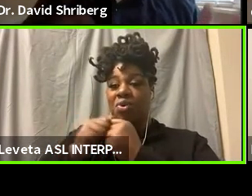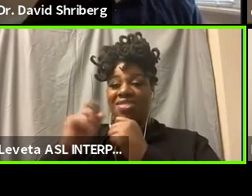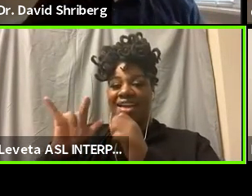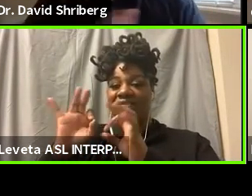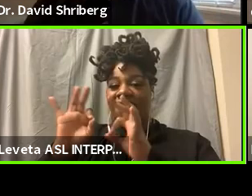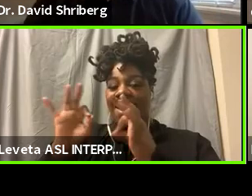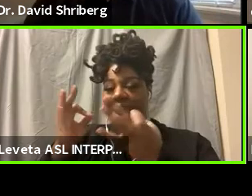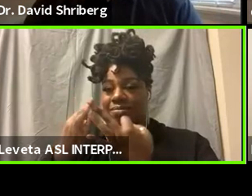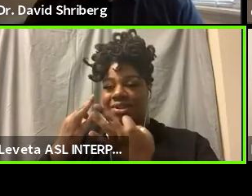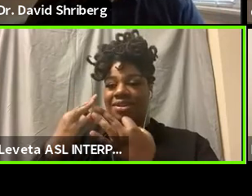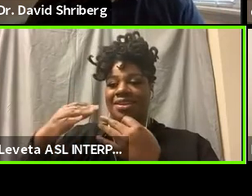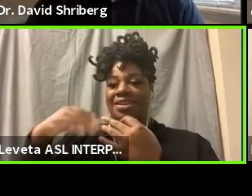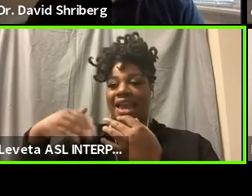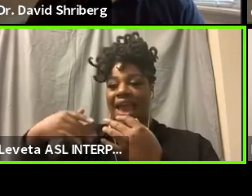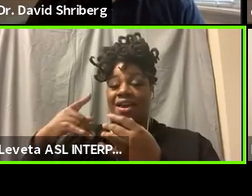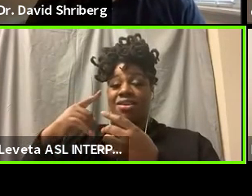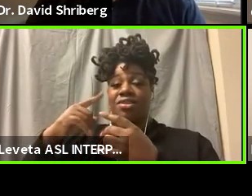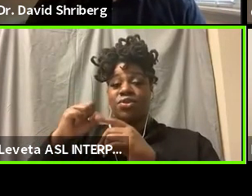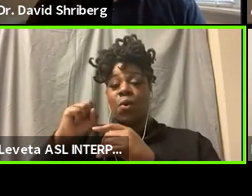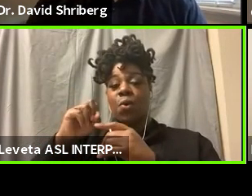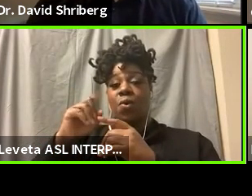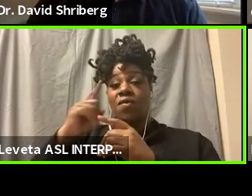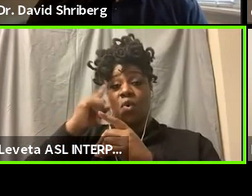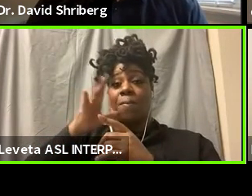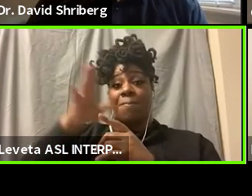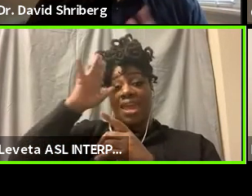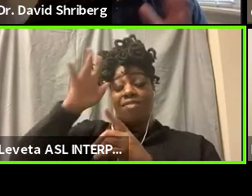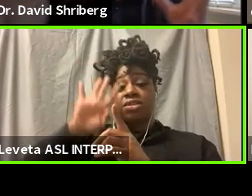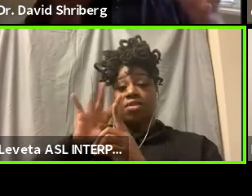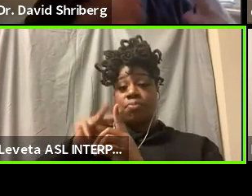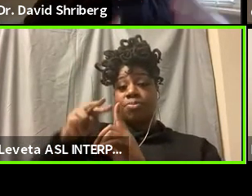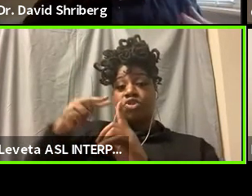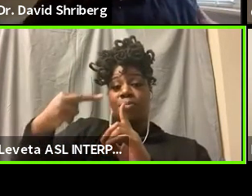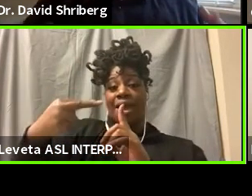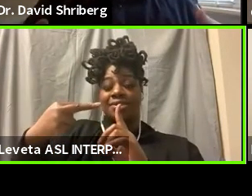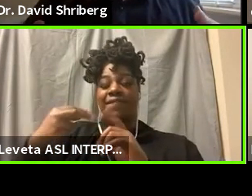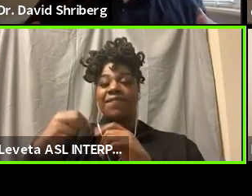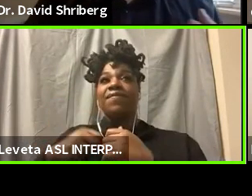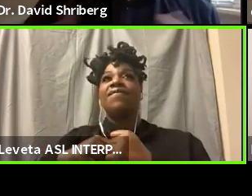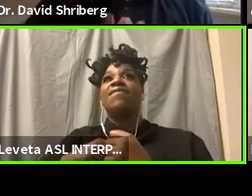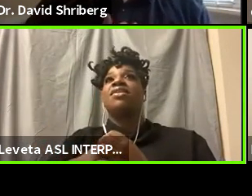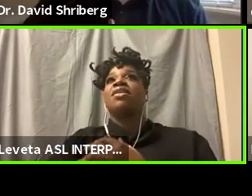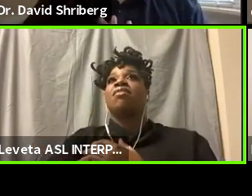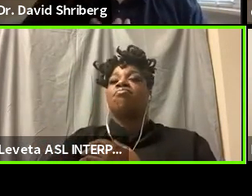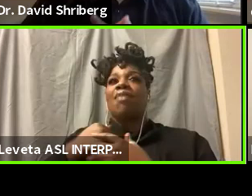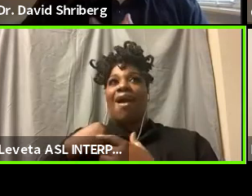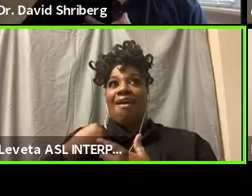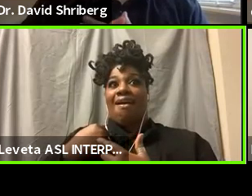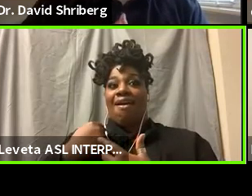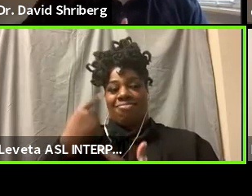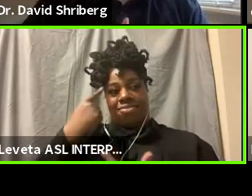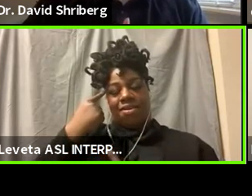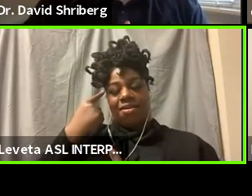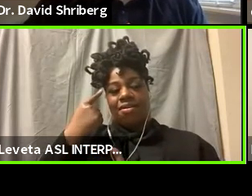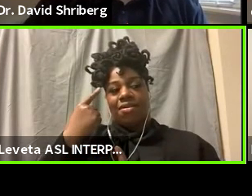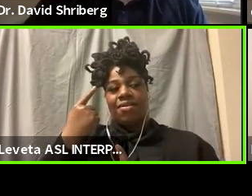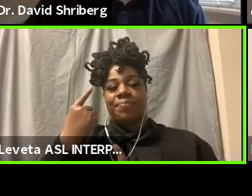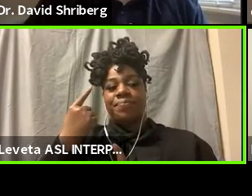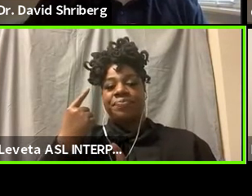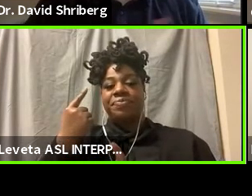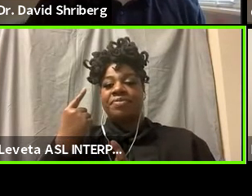in thinking about it from a parent perspective, I think, you know,